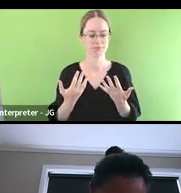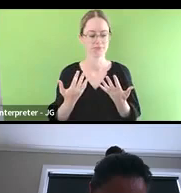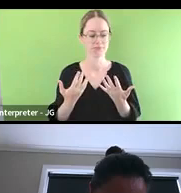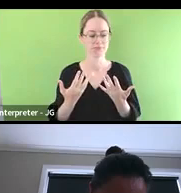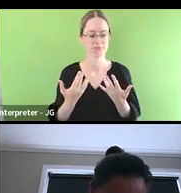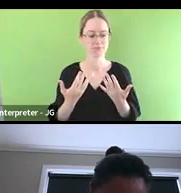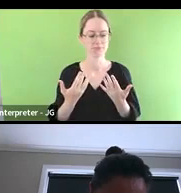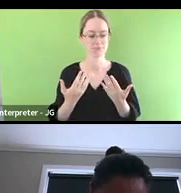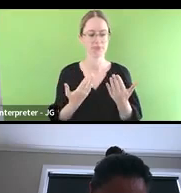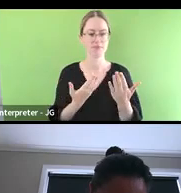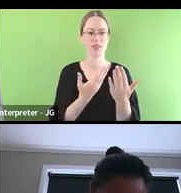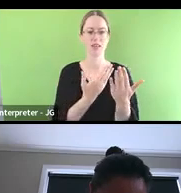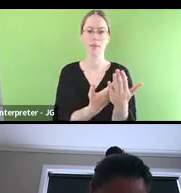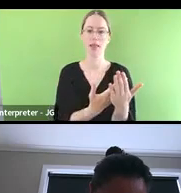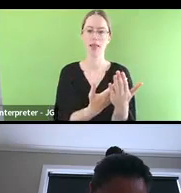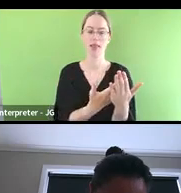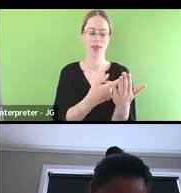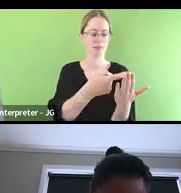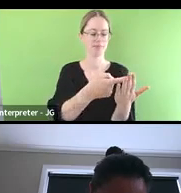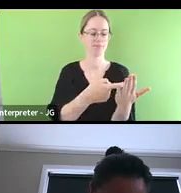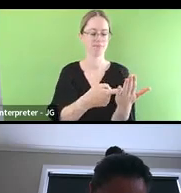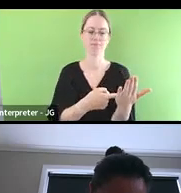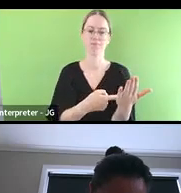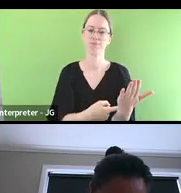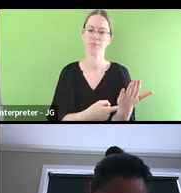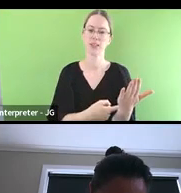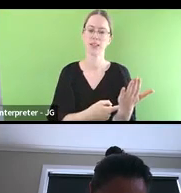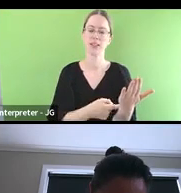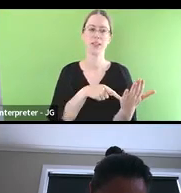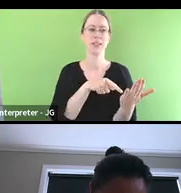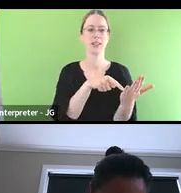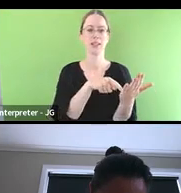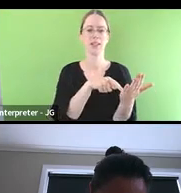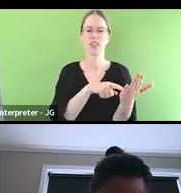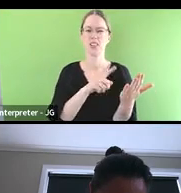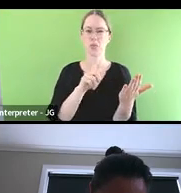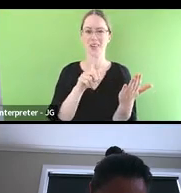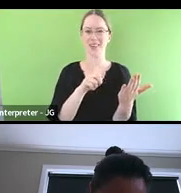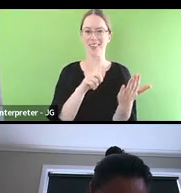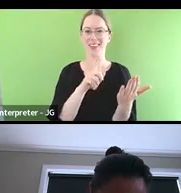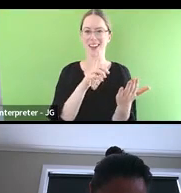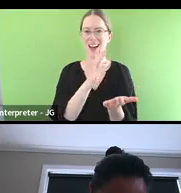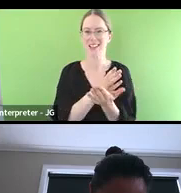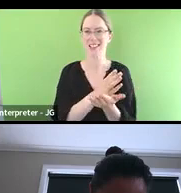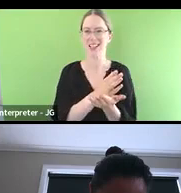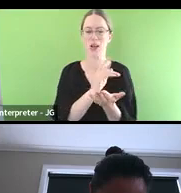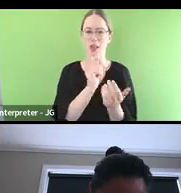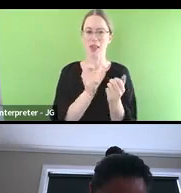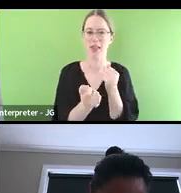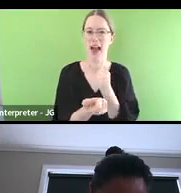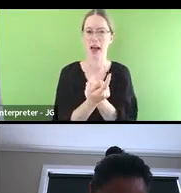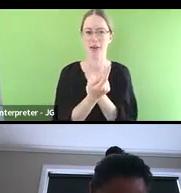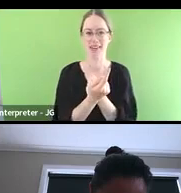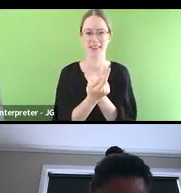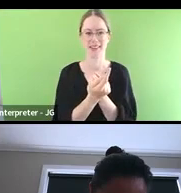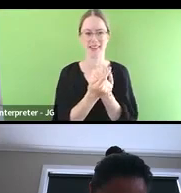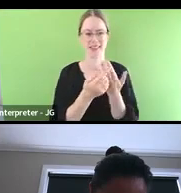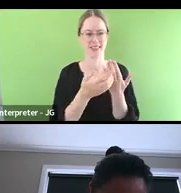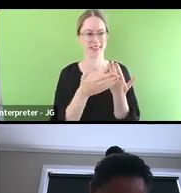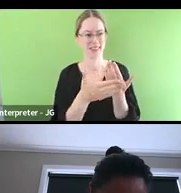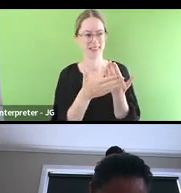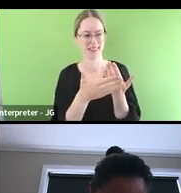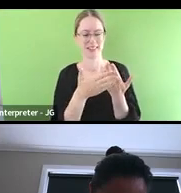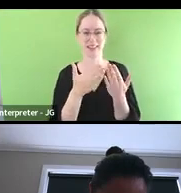the bill is presented to Parliament and what it is actually going to stand for and do for